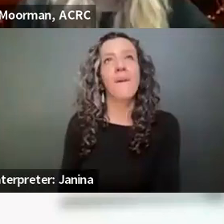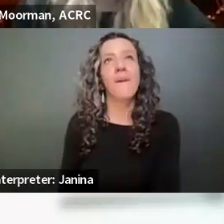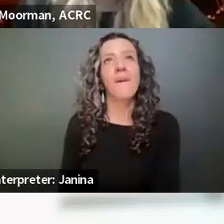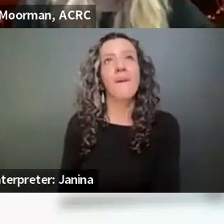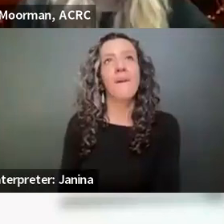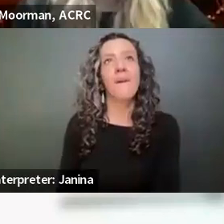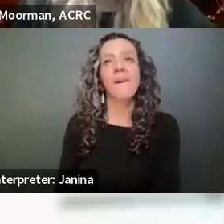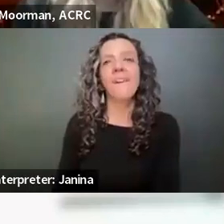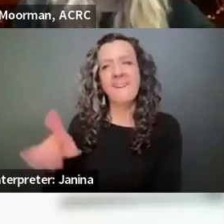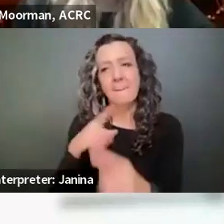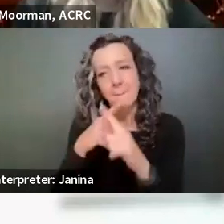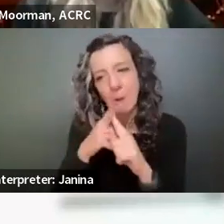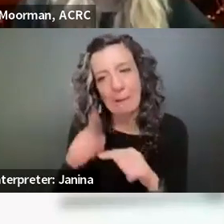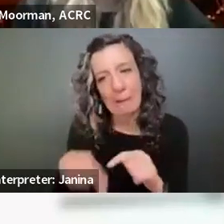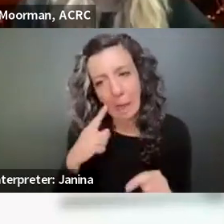You're muted, Lori.